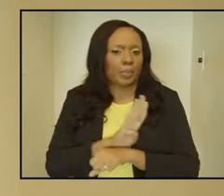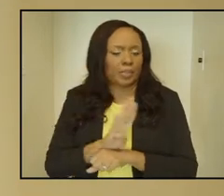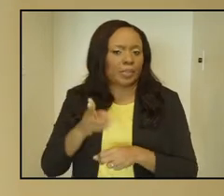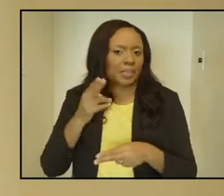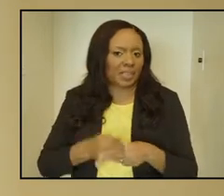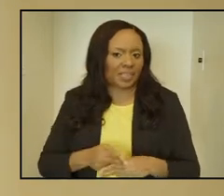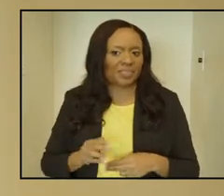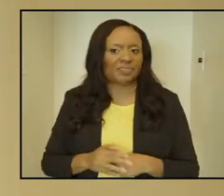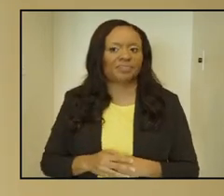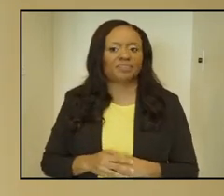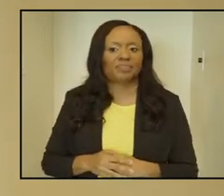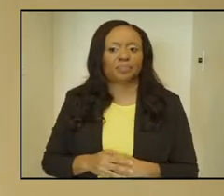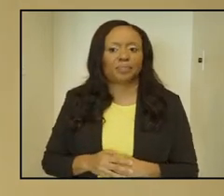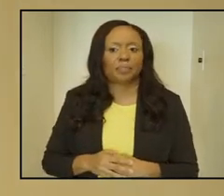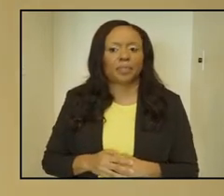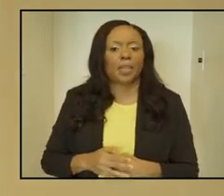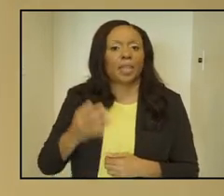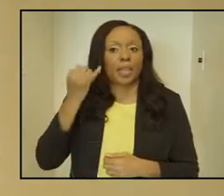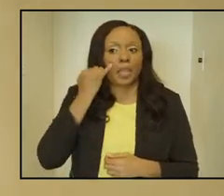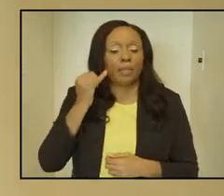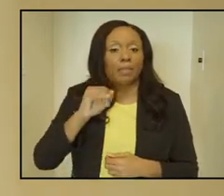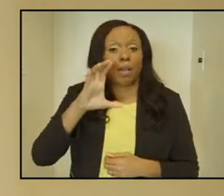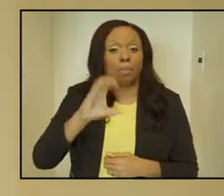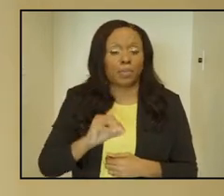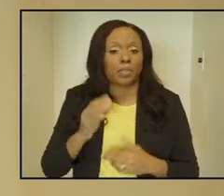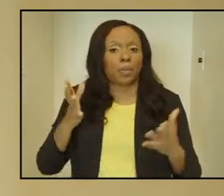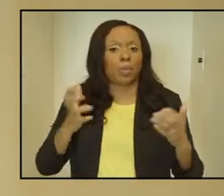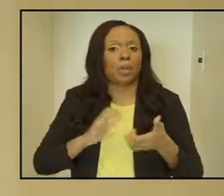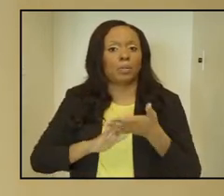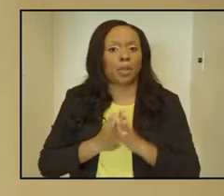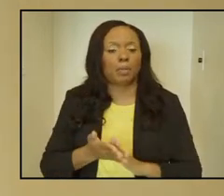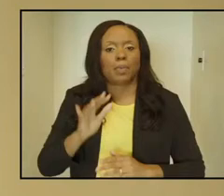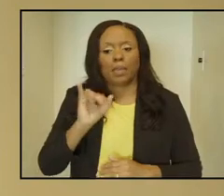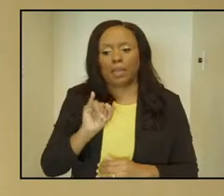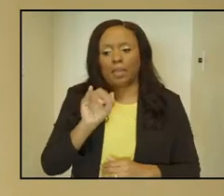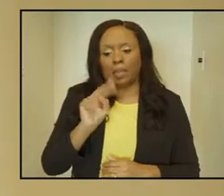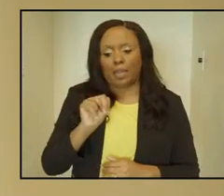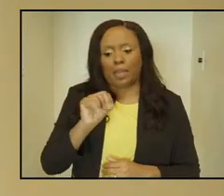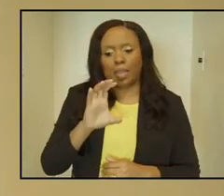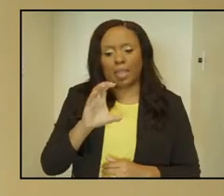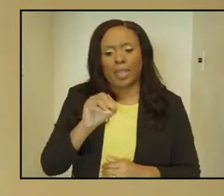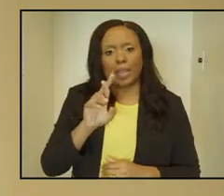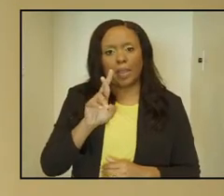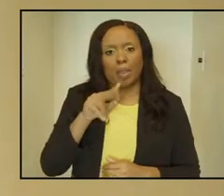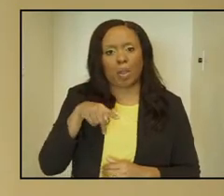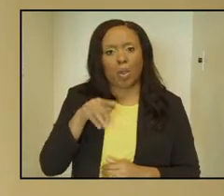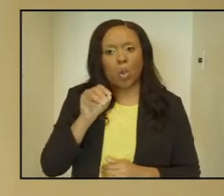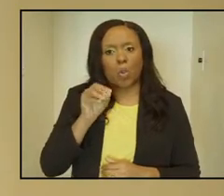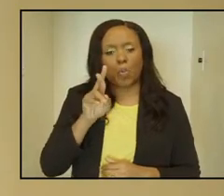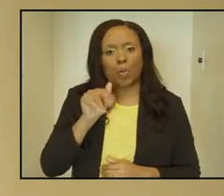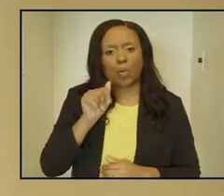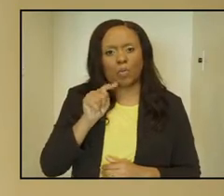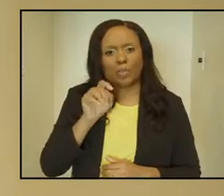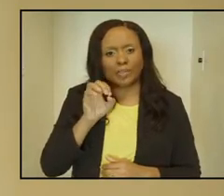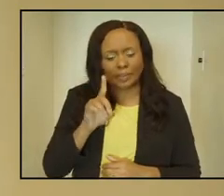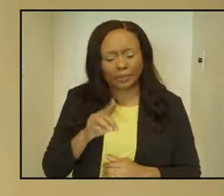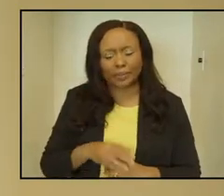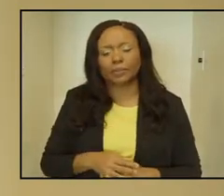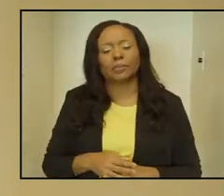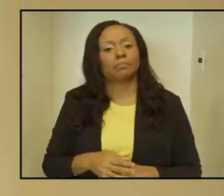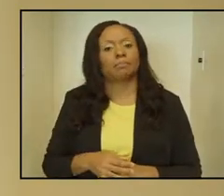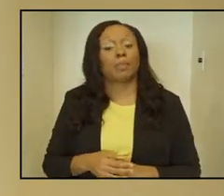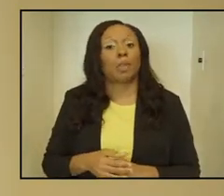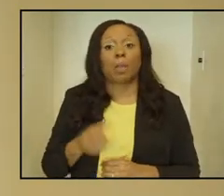the incorporation of companies, and certain supporting functionalities such as the ability to pay online. The volumes that